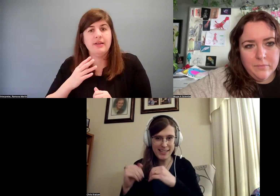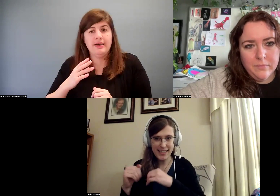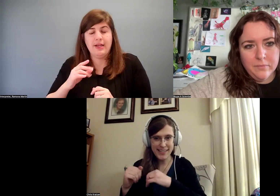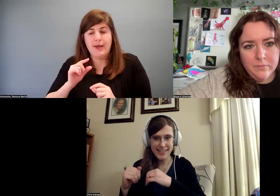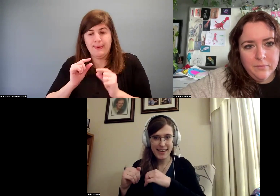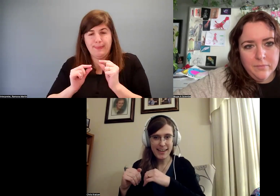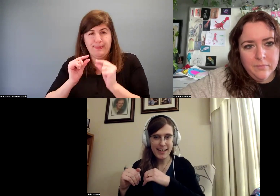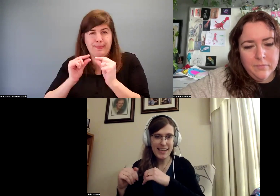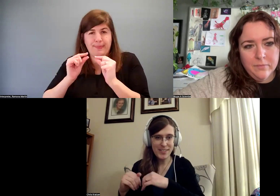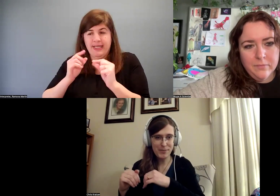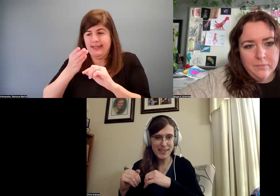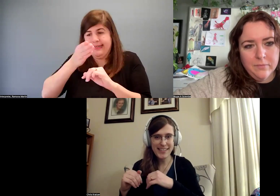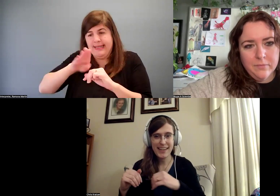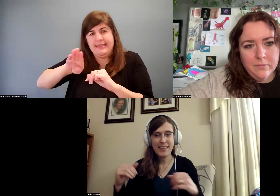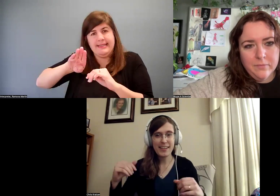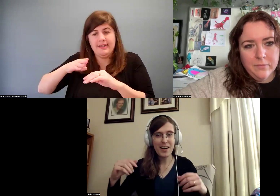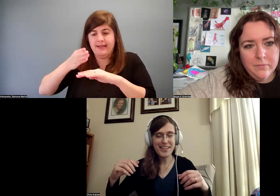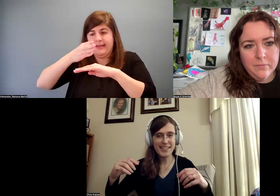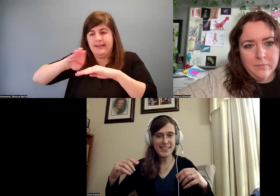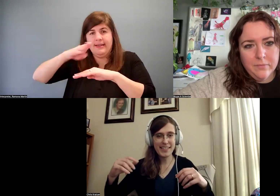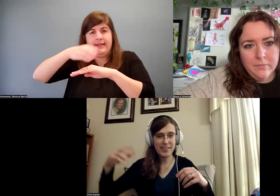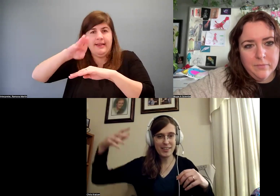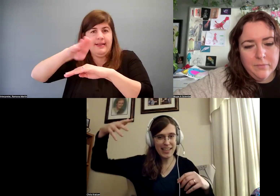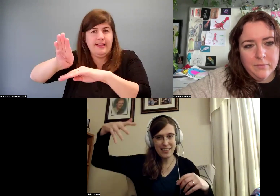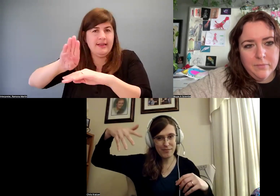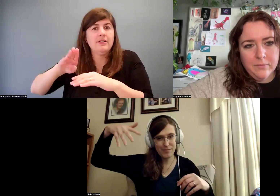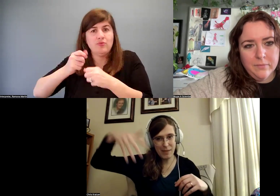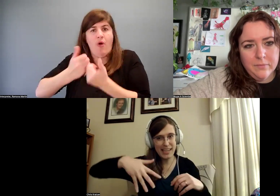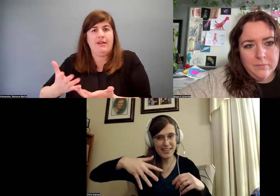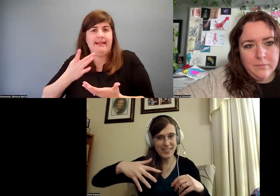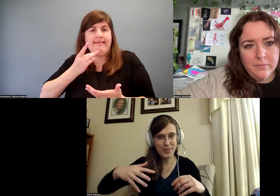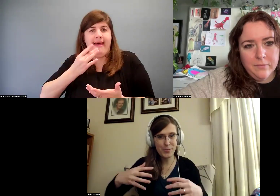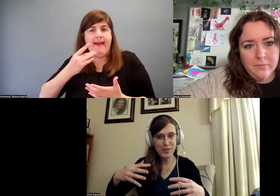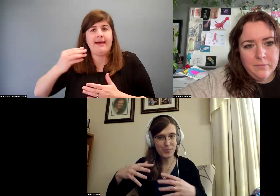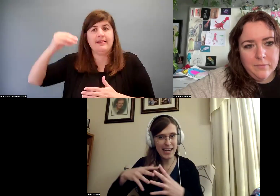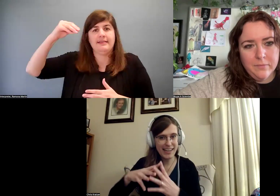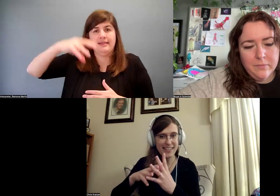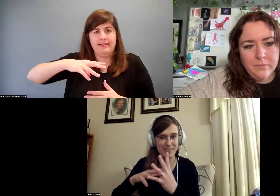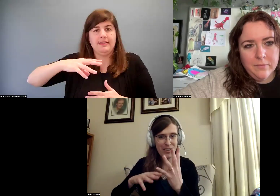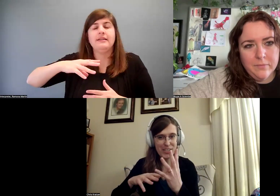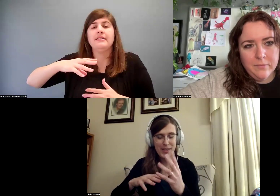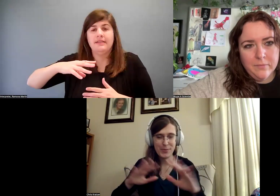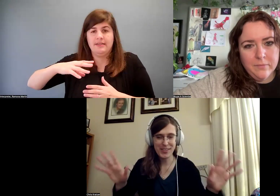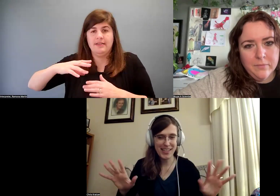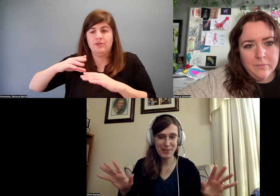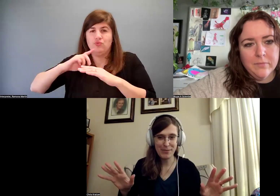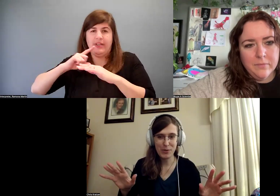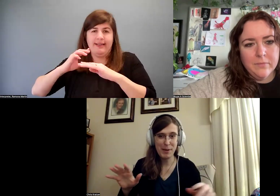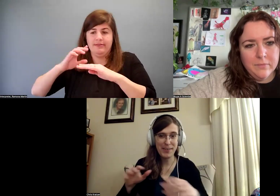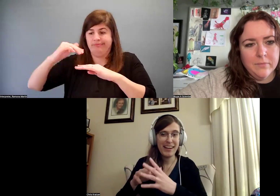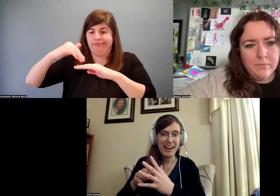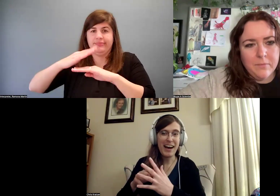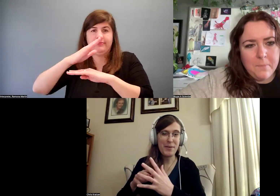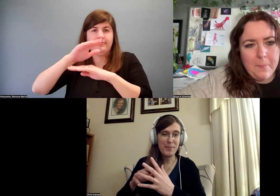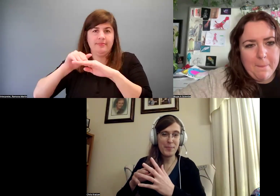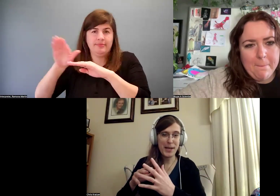microscopic indents in a surface that causes the light coming in to diffract in various ways, which is not something you have to worry